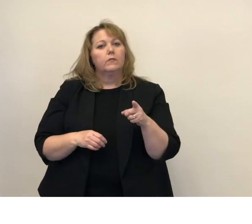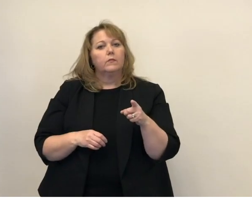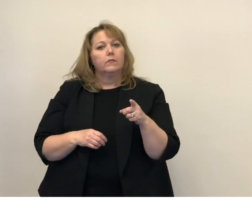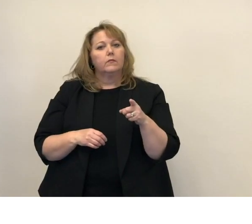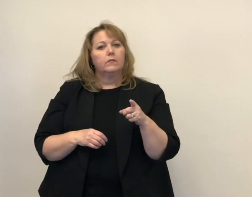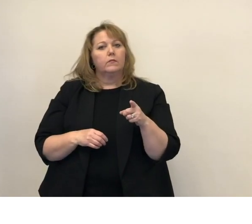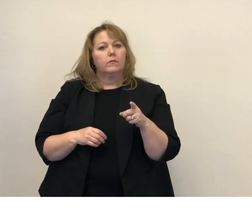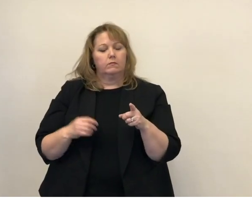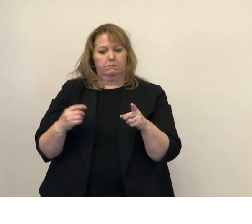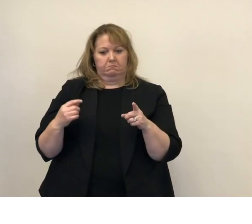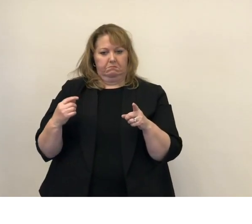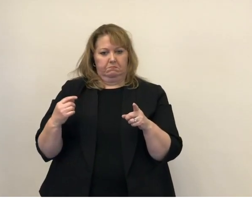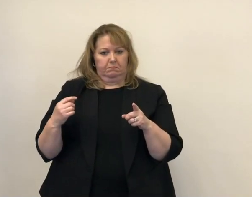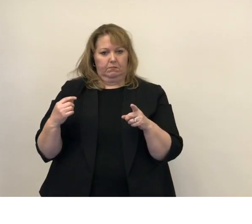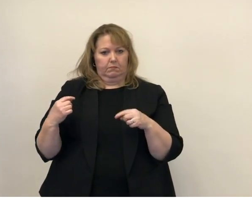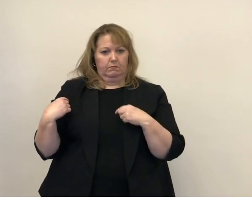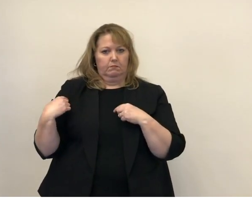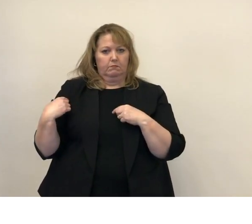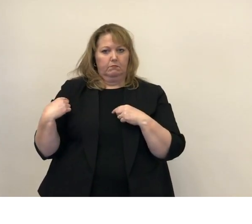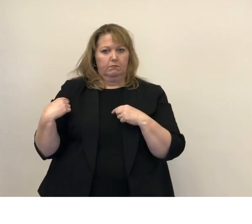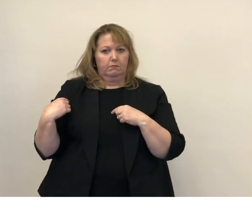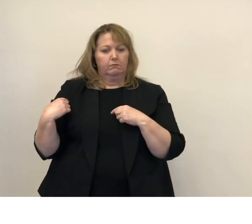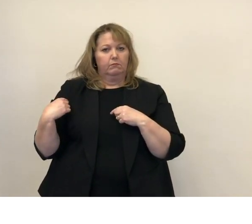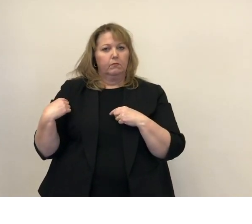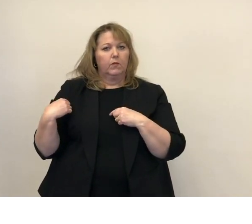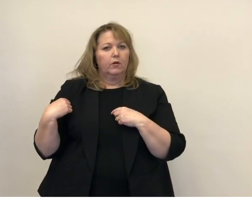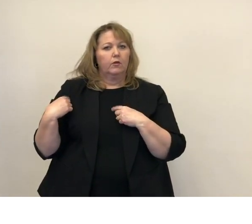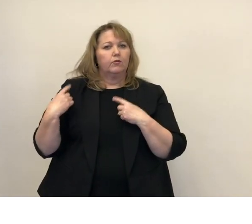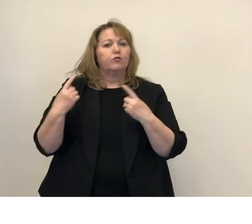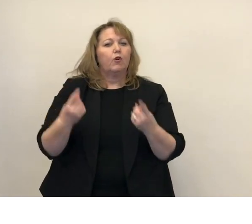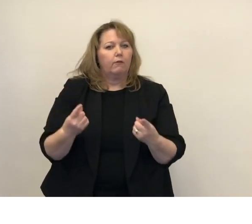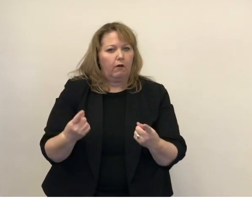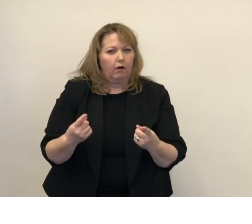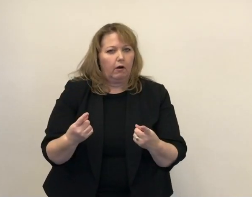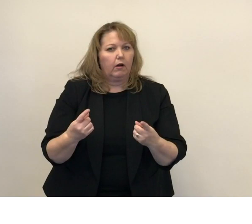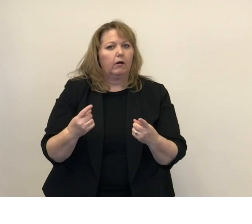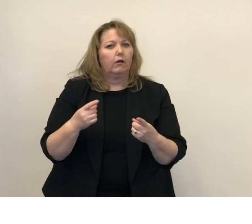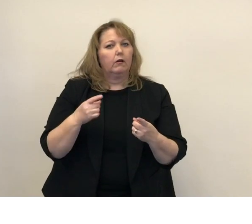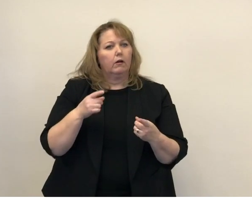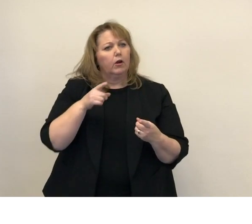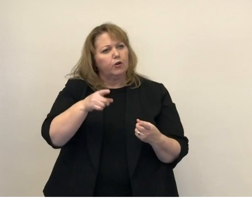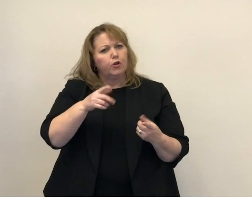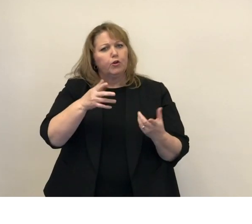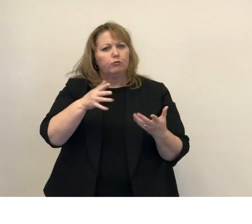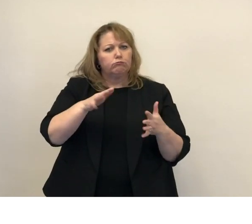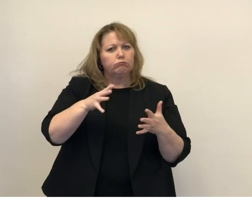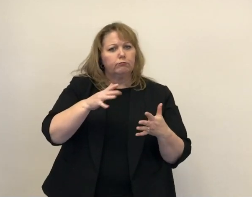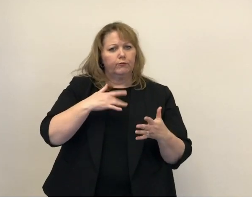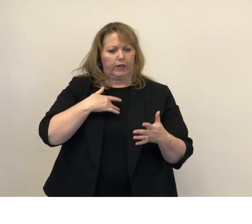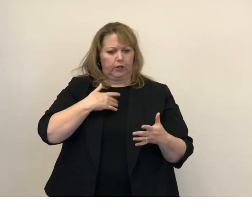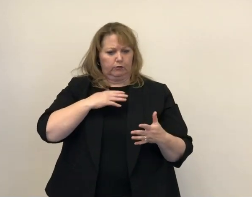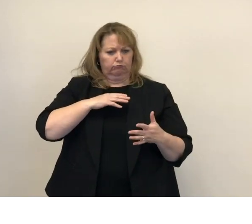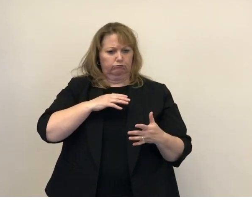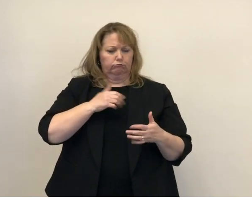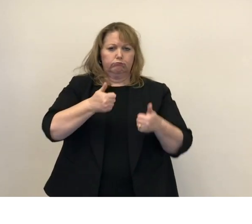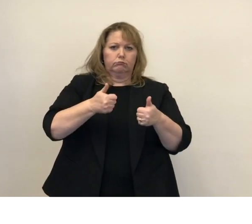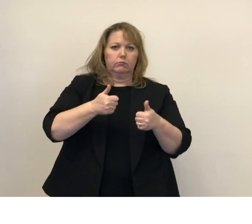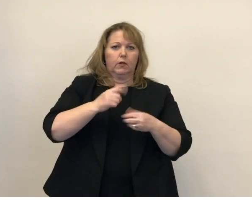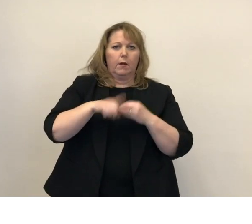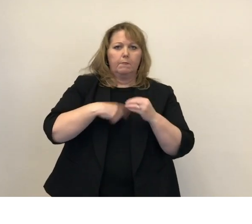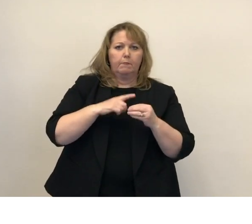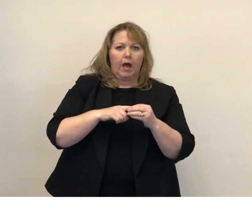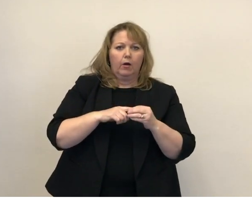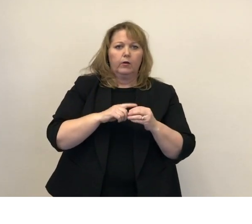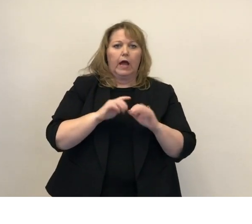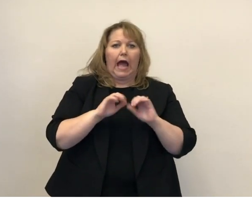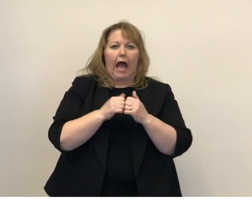this point with how people are adhering on the business closures, on other some of the directives that you've put forward?